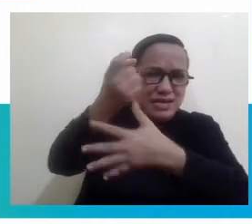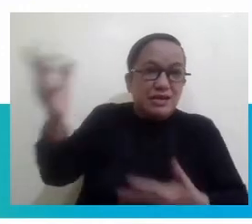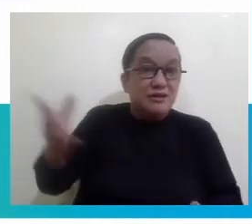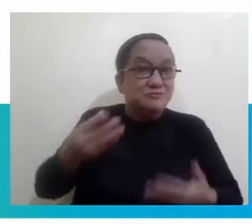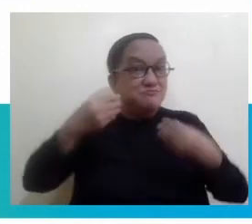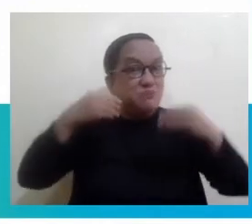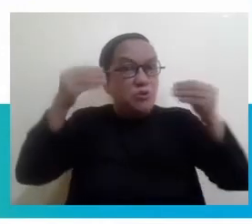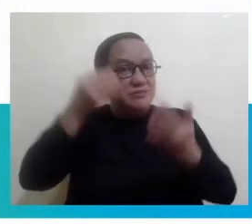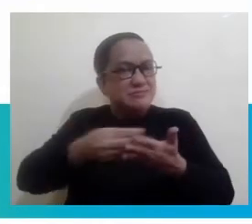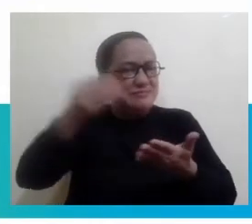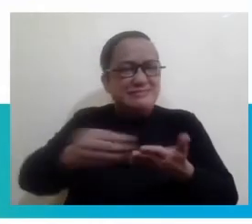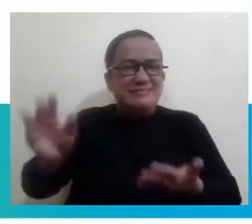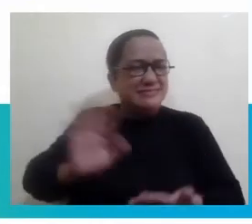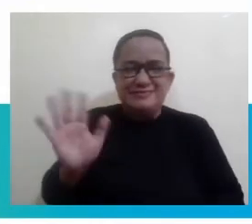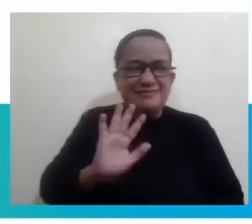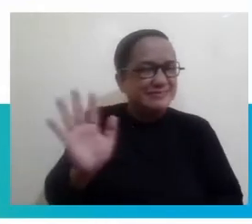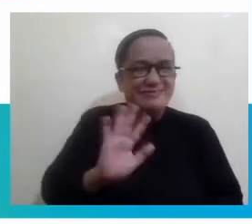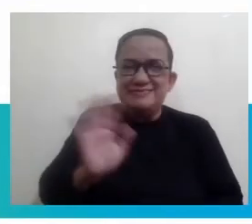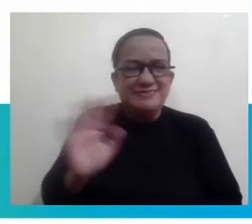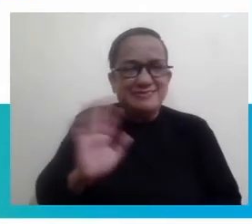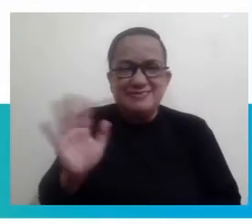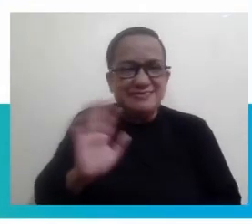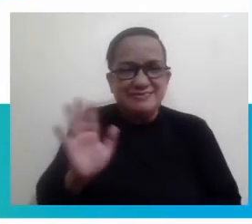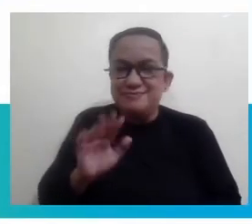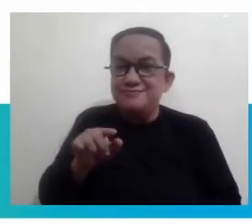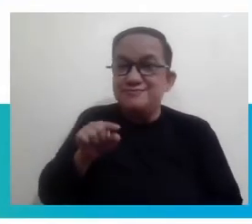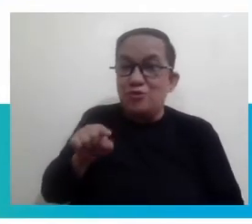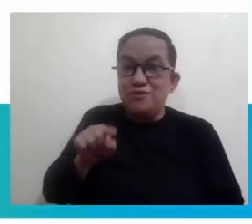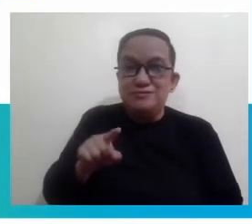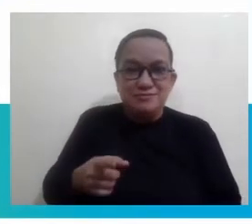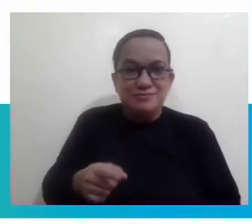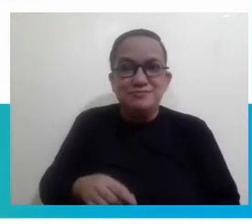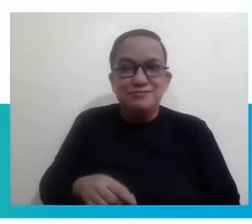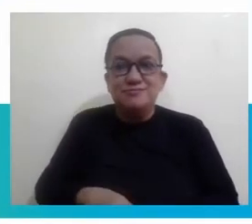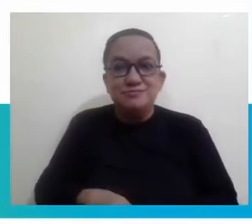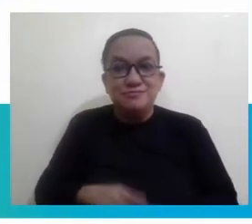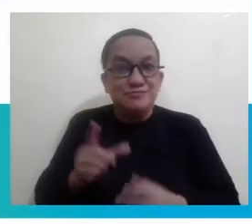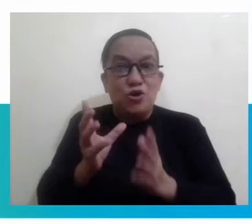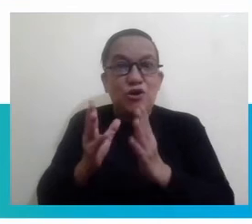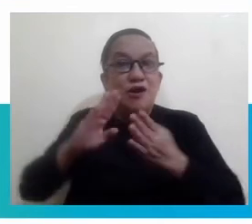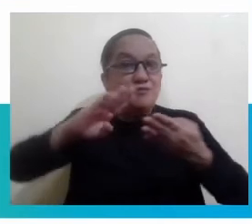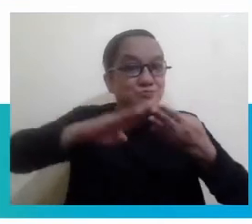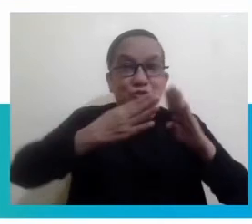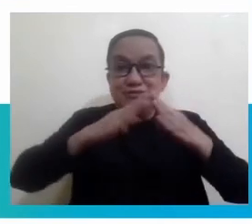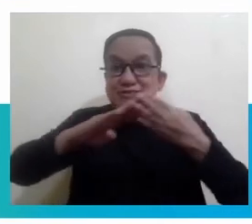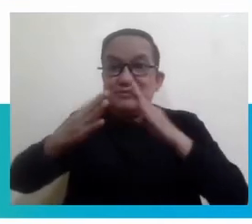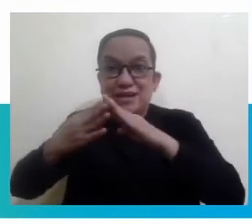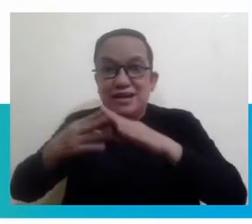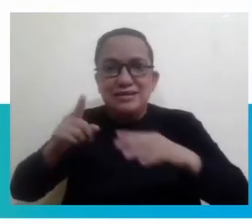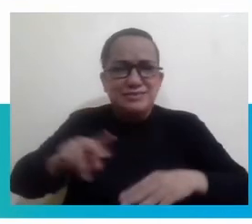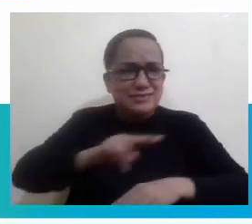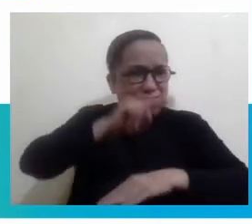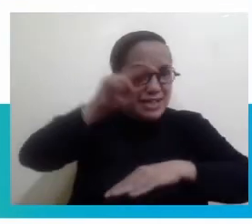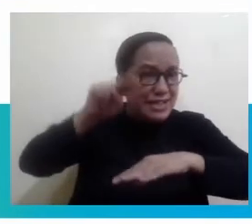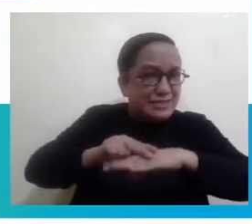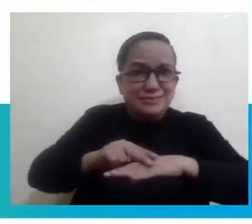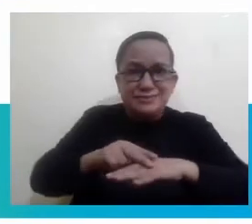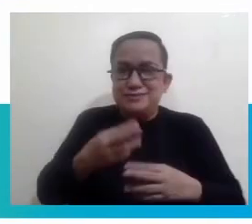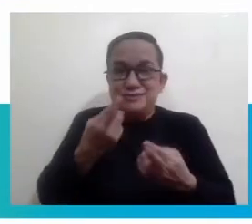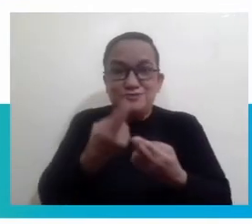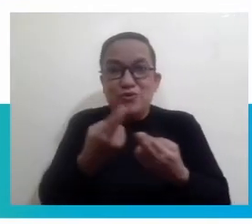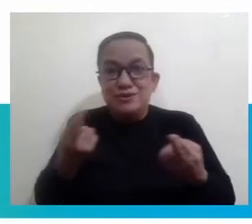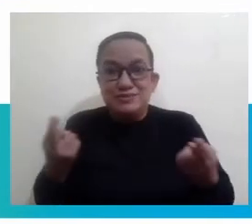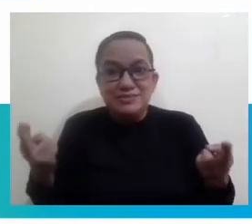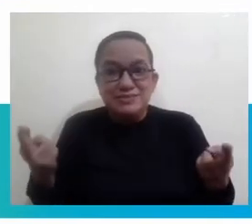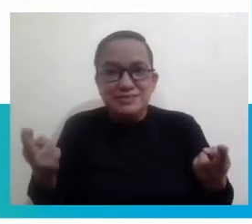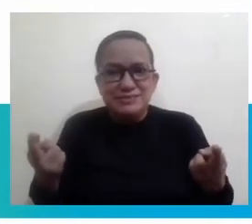they rely on the other natural resources for their livelihood. So there should be a sustainable use of